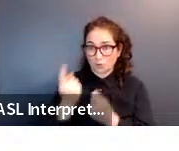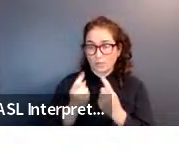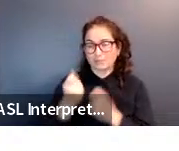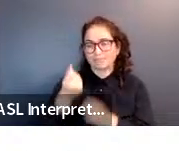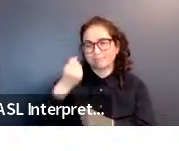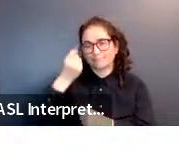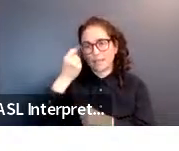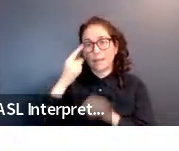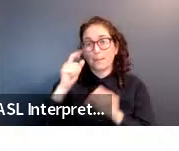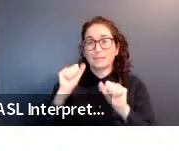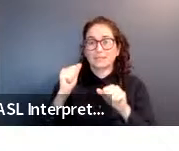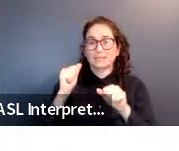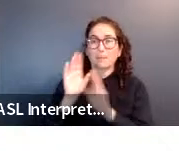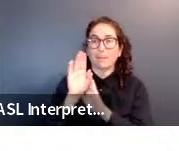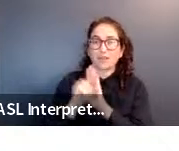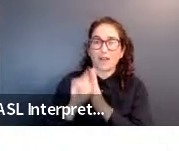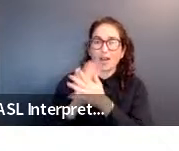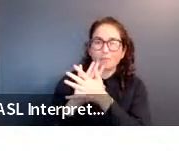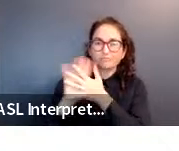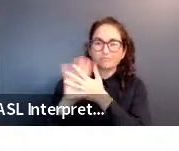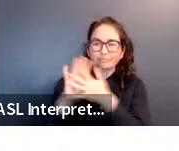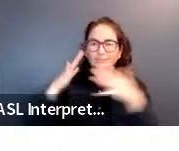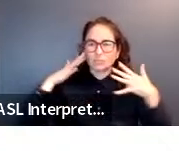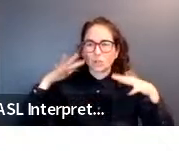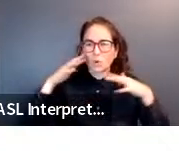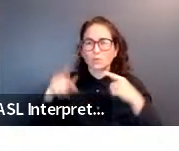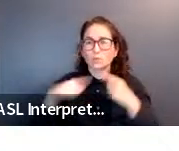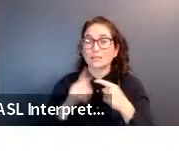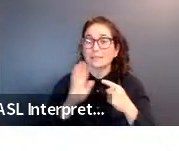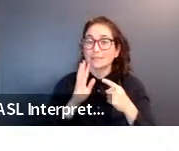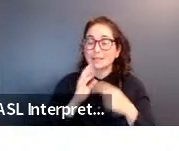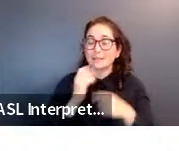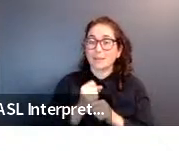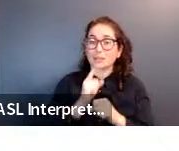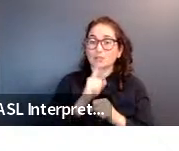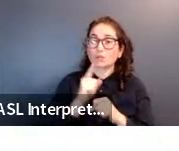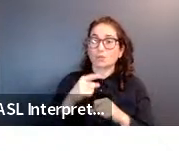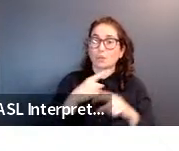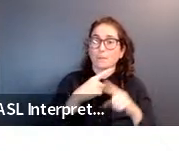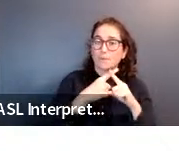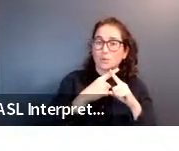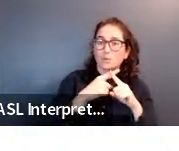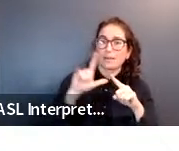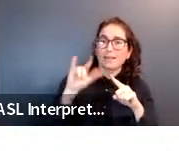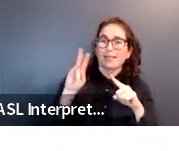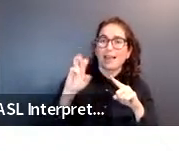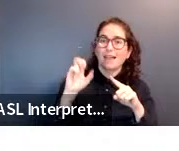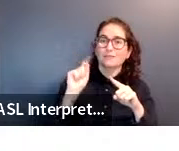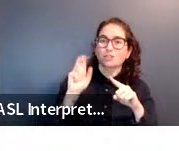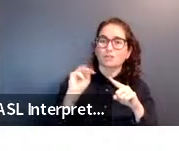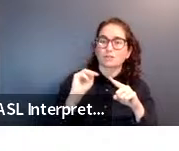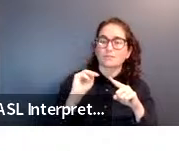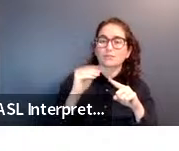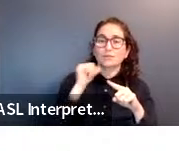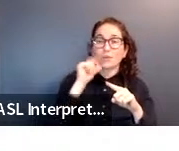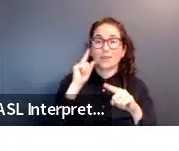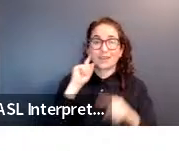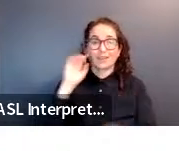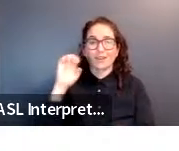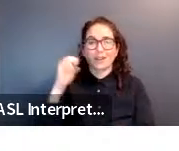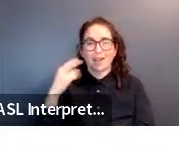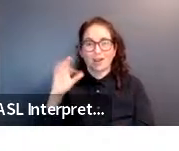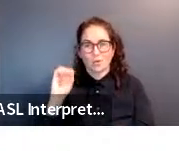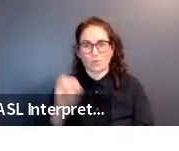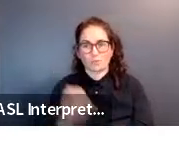of potential background noise while speaking. Make sure that the live stream is muted when you begin to speak to avoid hearing an echo. Next